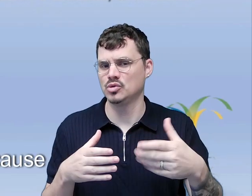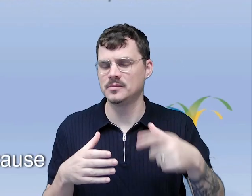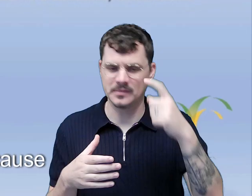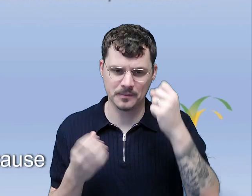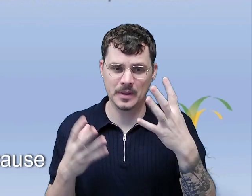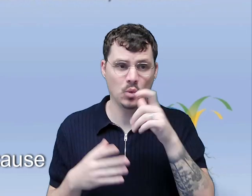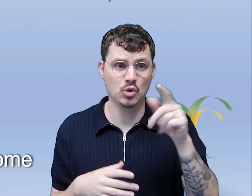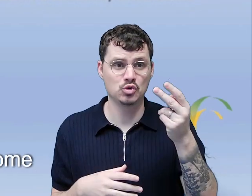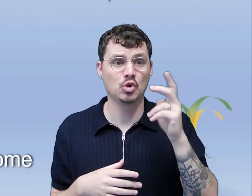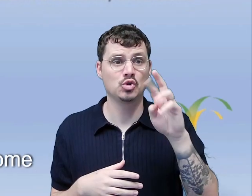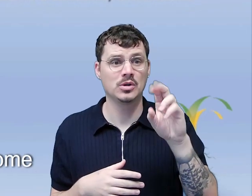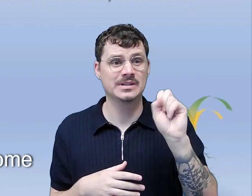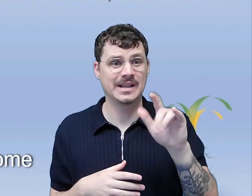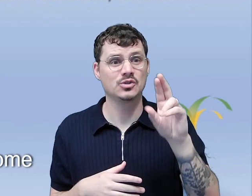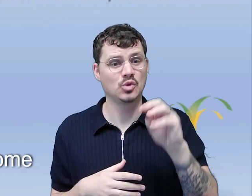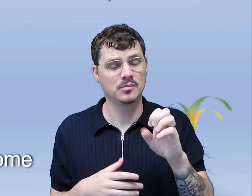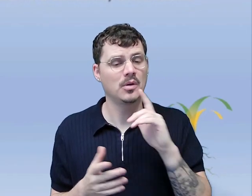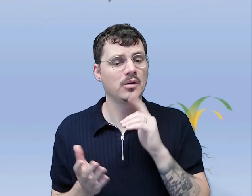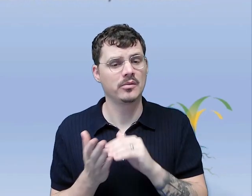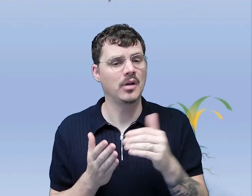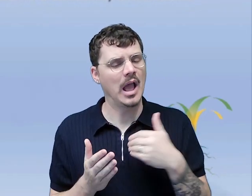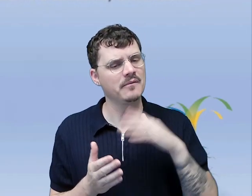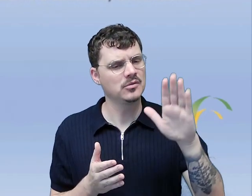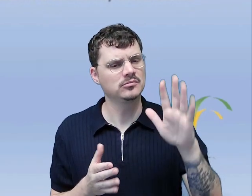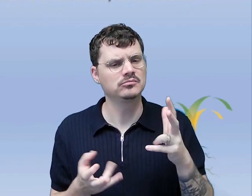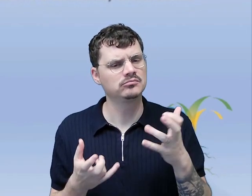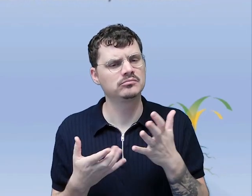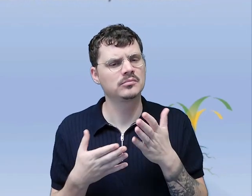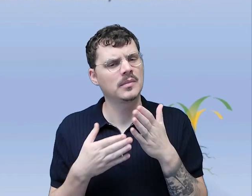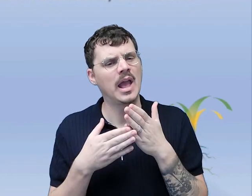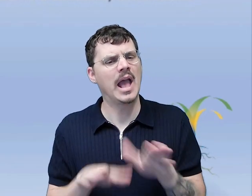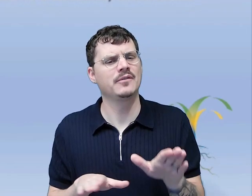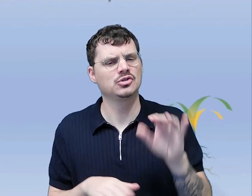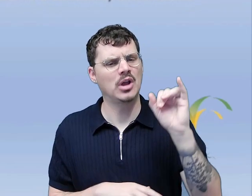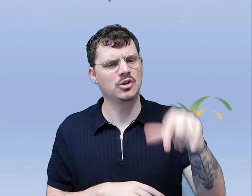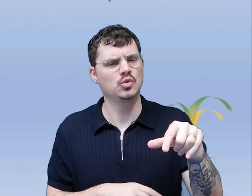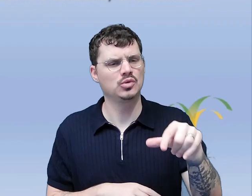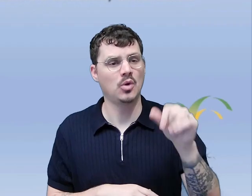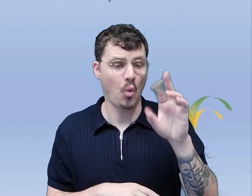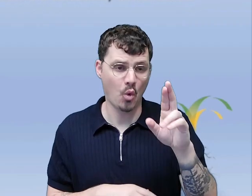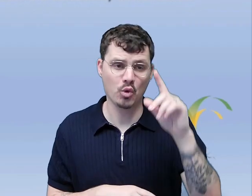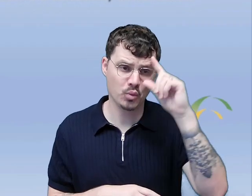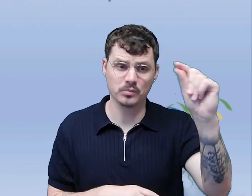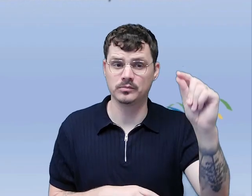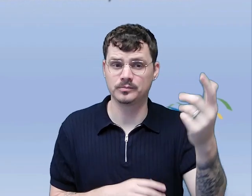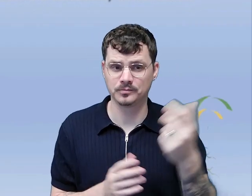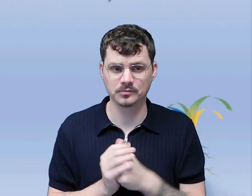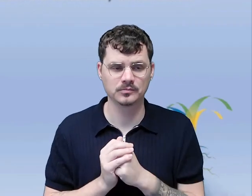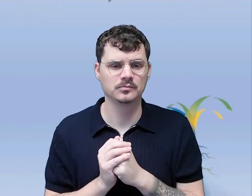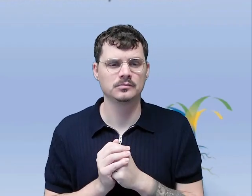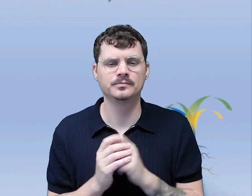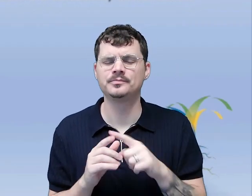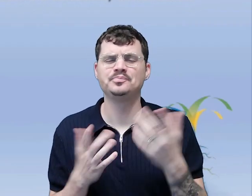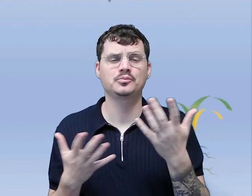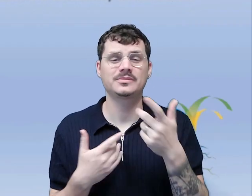disabilities world because most people with Turner syndrome have fairly average IQ scores, if not